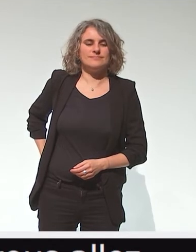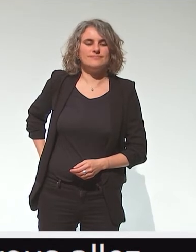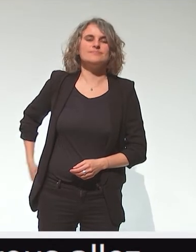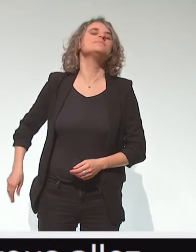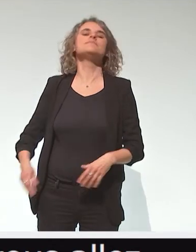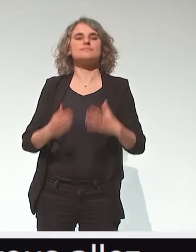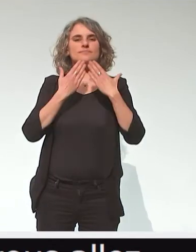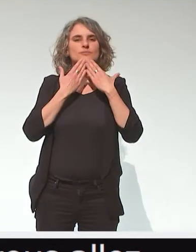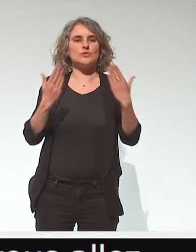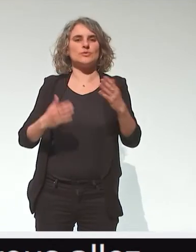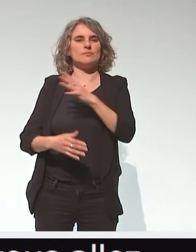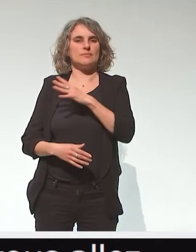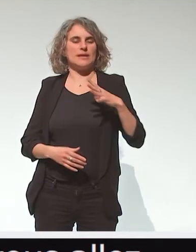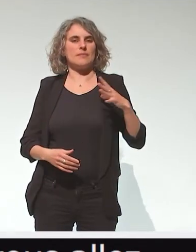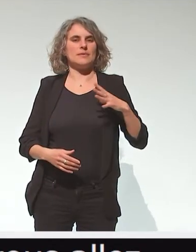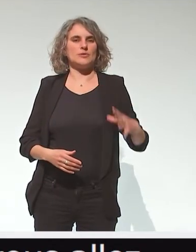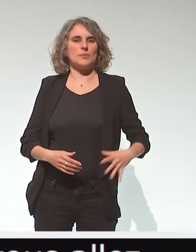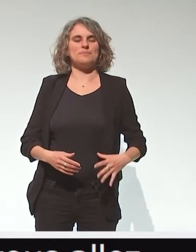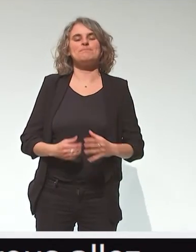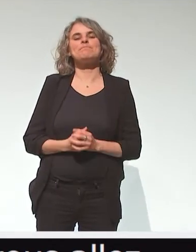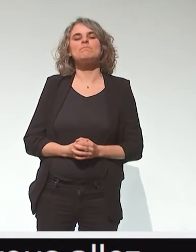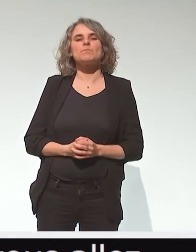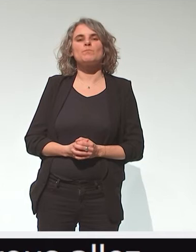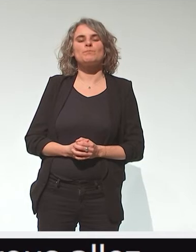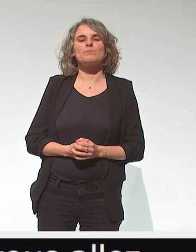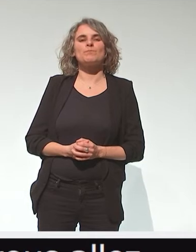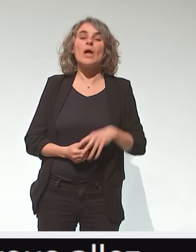Good afternoon, ladies and gentlemen.